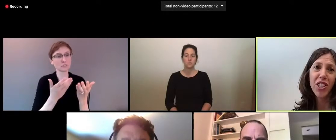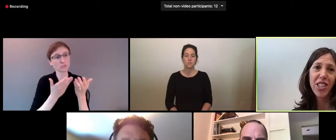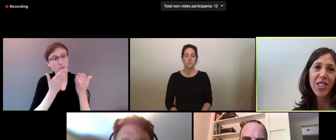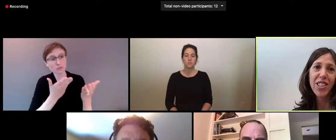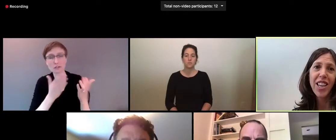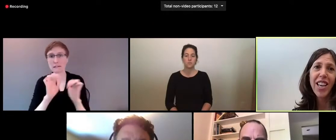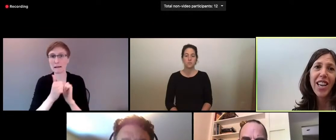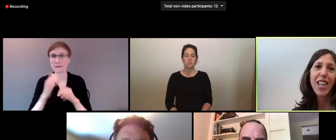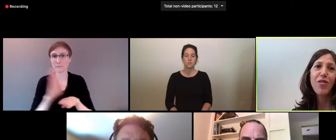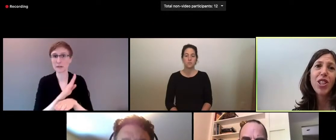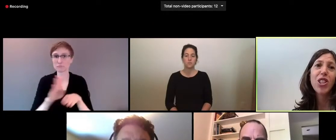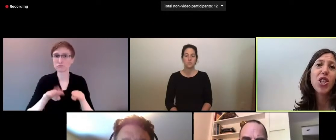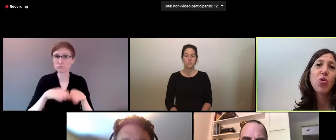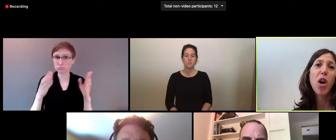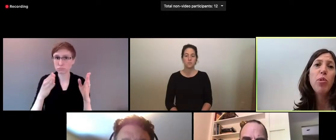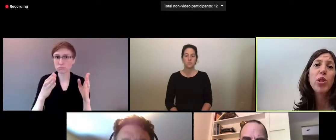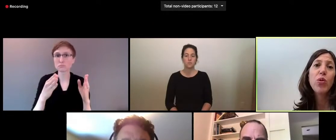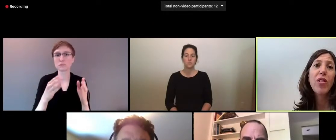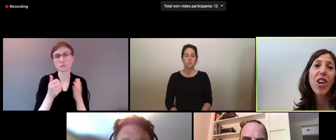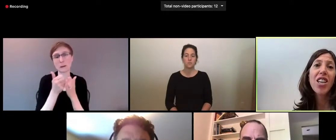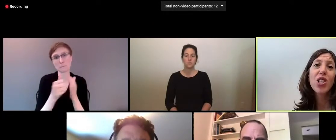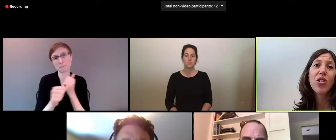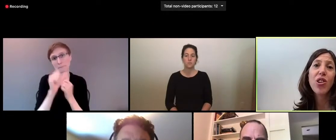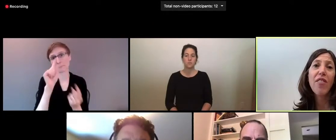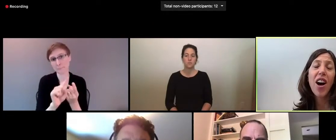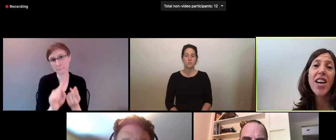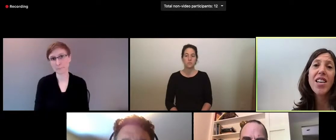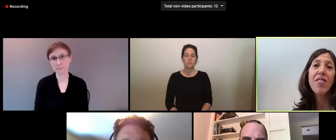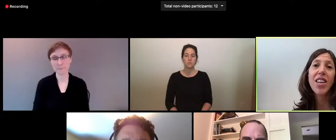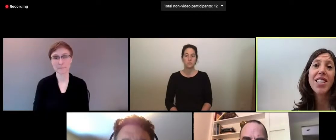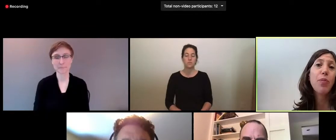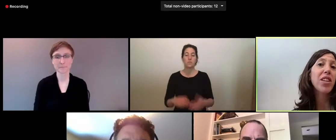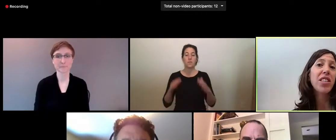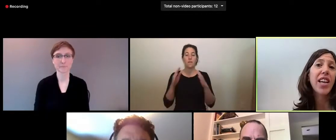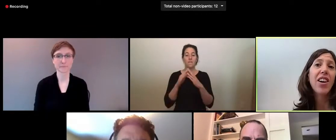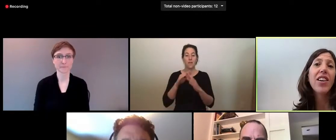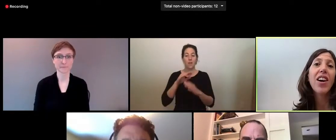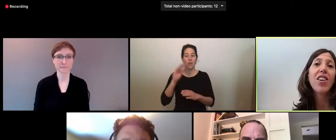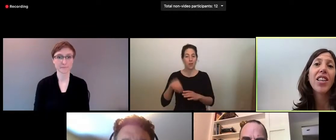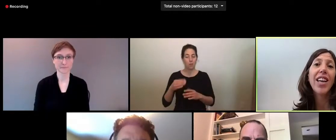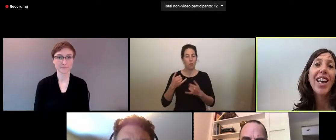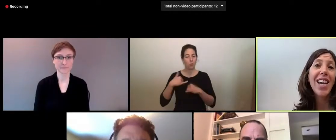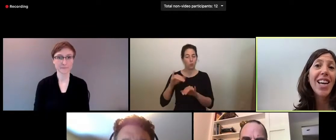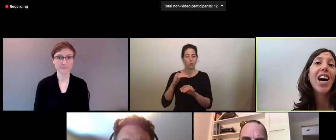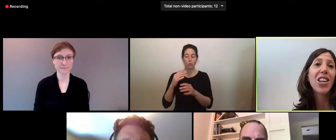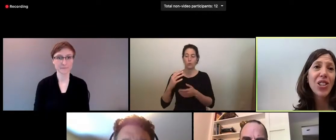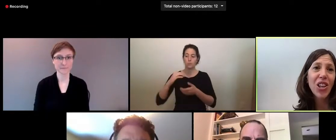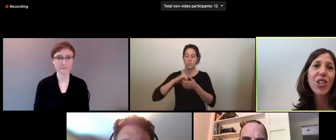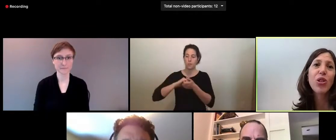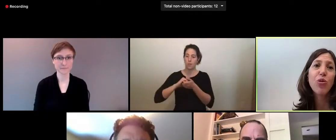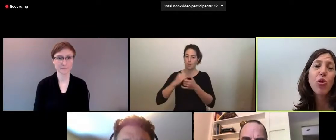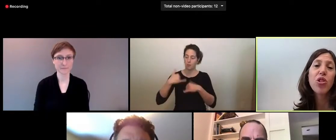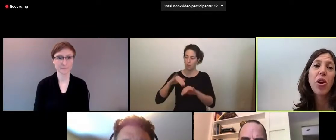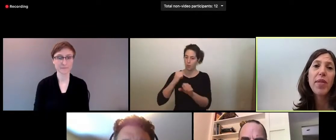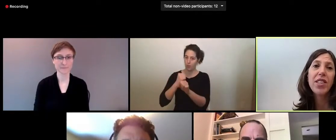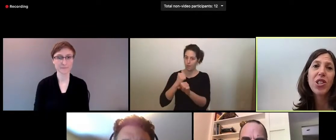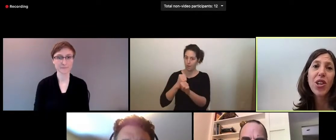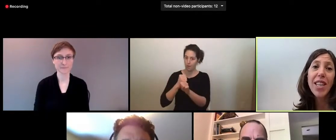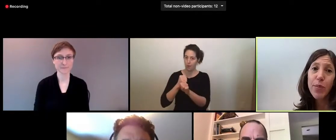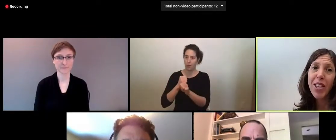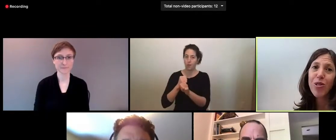risk services. La Ville d'Ottawa poursuivra son travail avec ses partenaires et entend